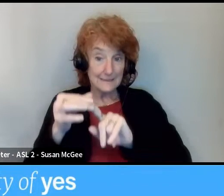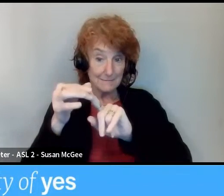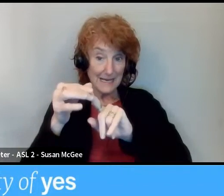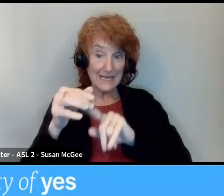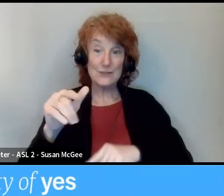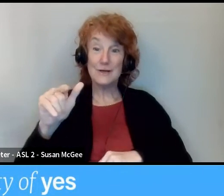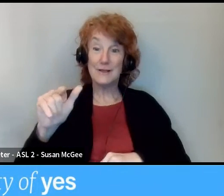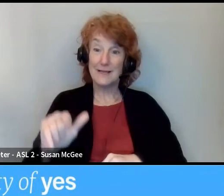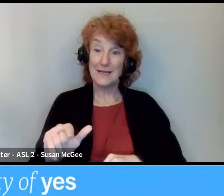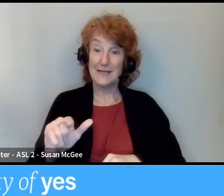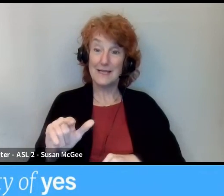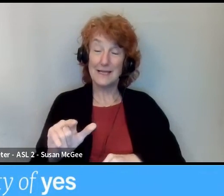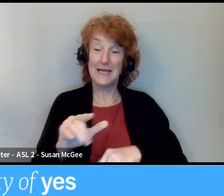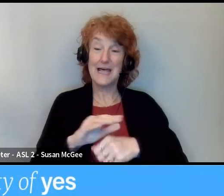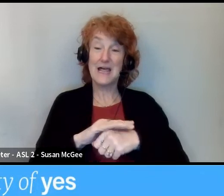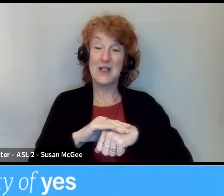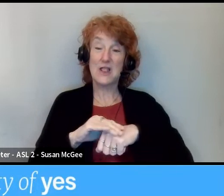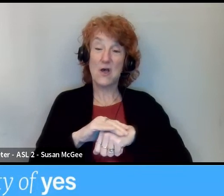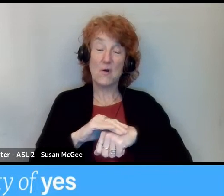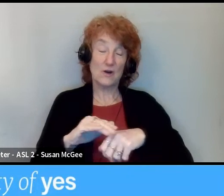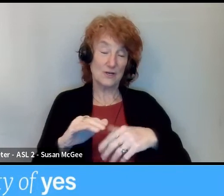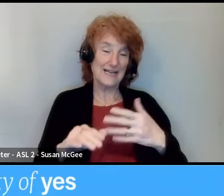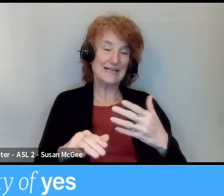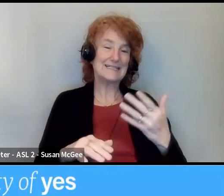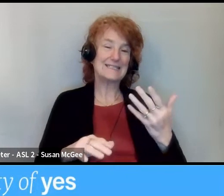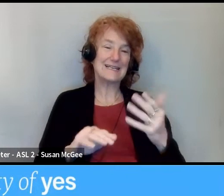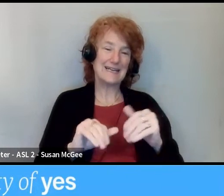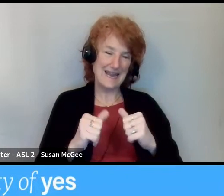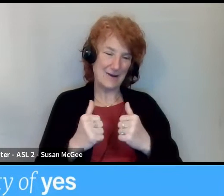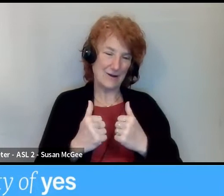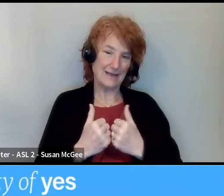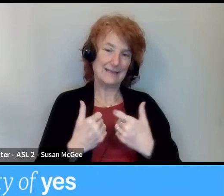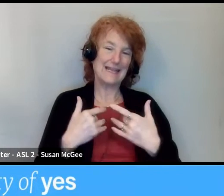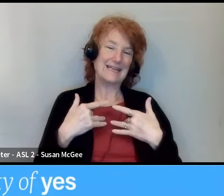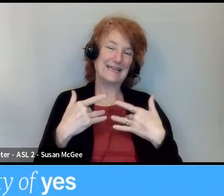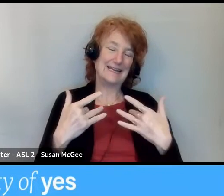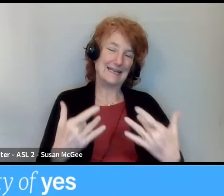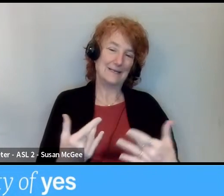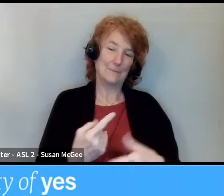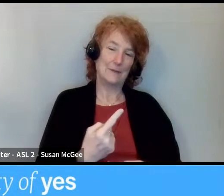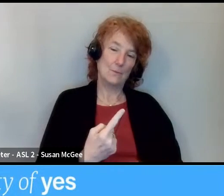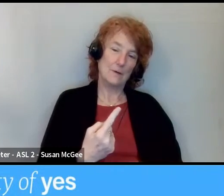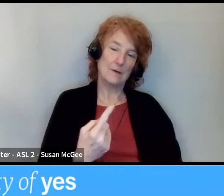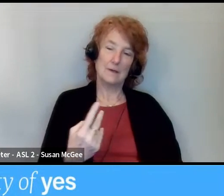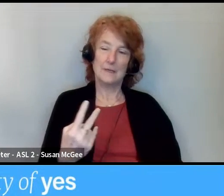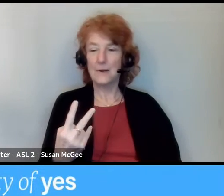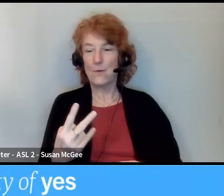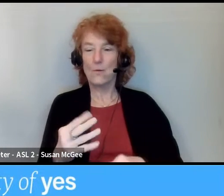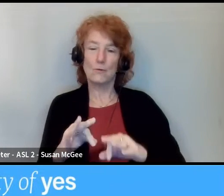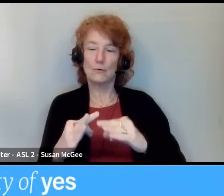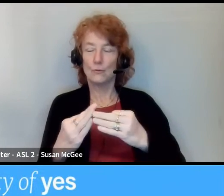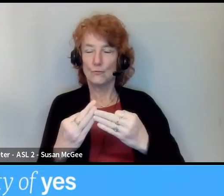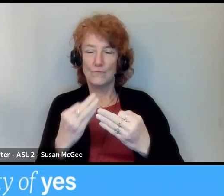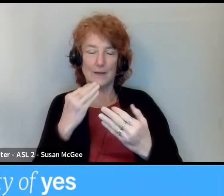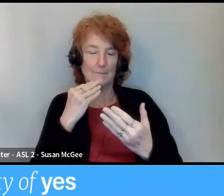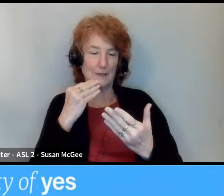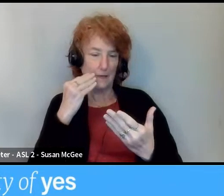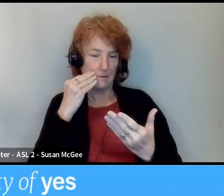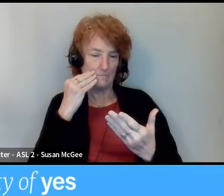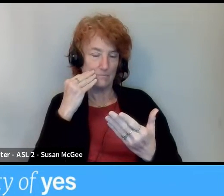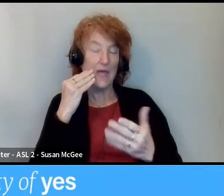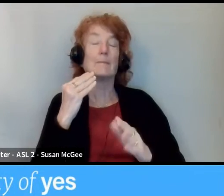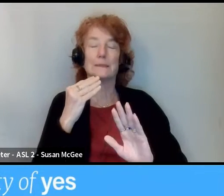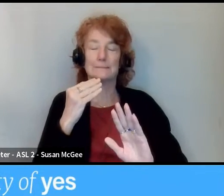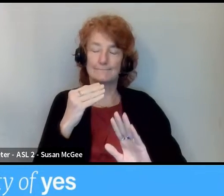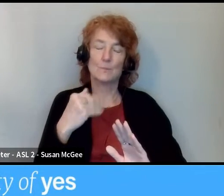tend to be, pretty darn low density, like 1 or 2 family homes. Outside of our missing middle proposals, they will remain 1 and 2